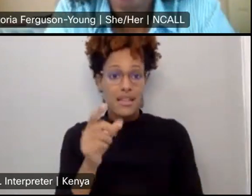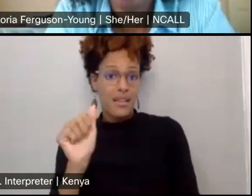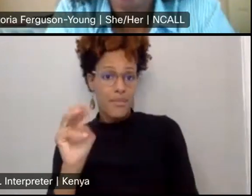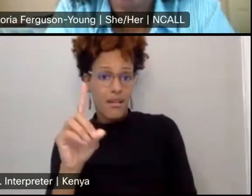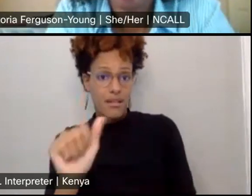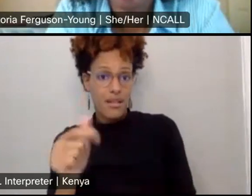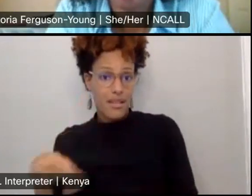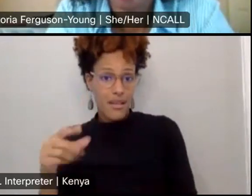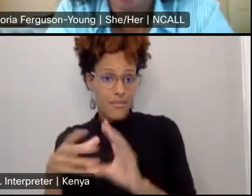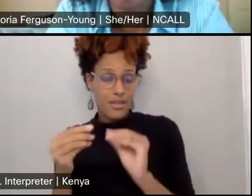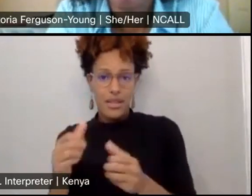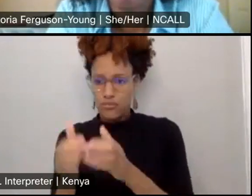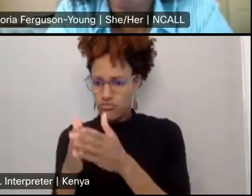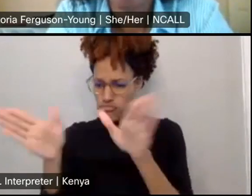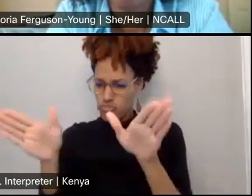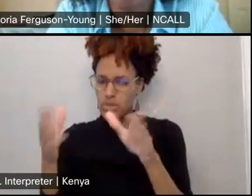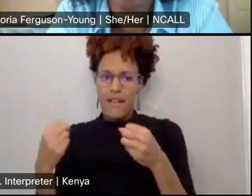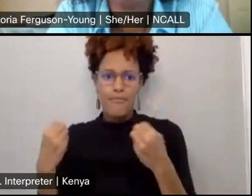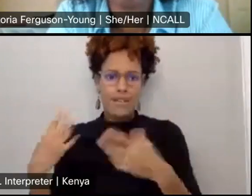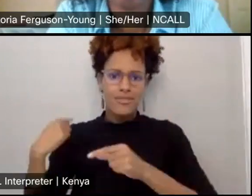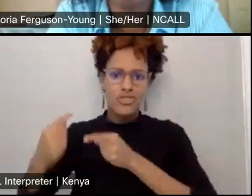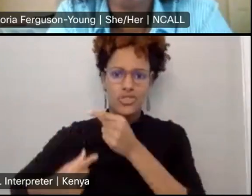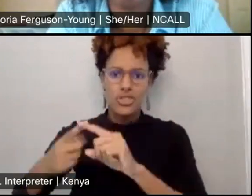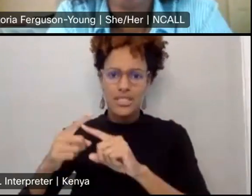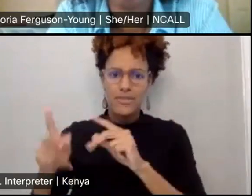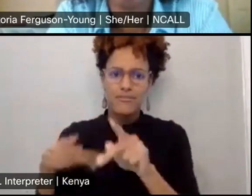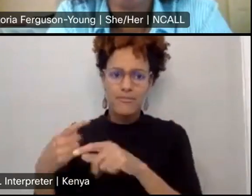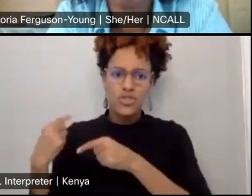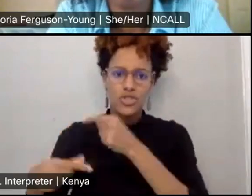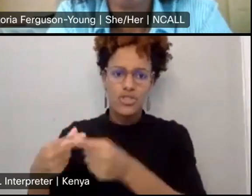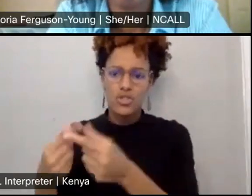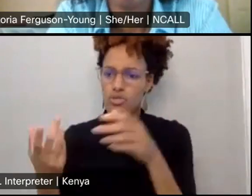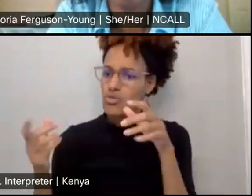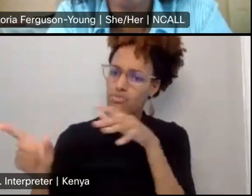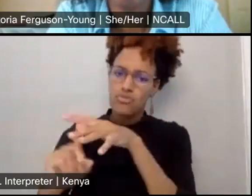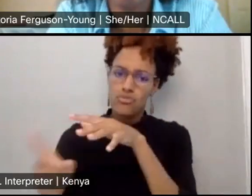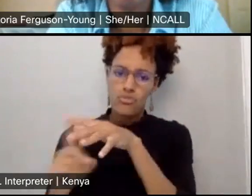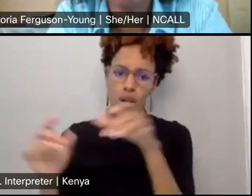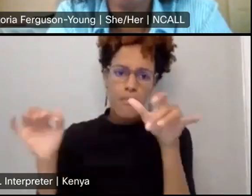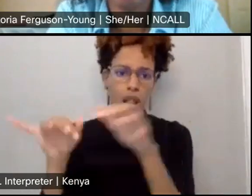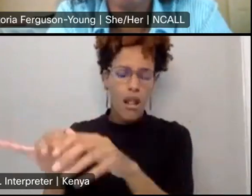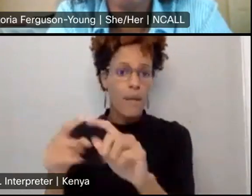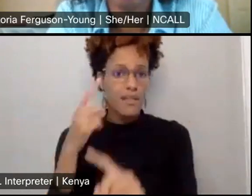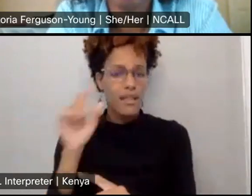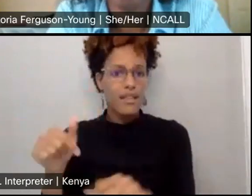Alaska they opened it to be multi-generational. And I think in that self, that's really healing because we're able